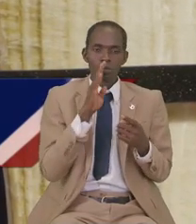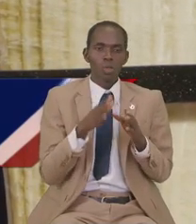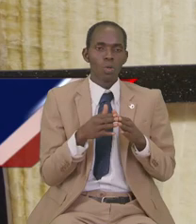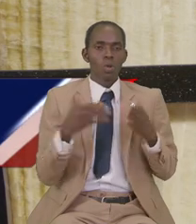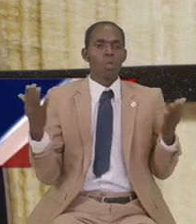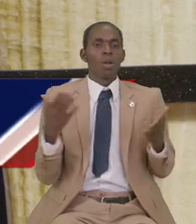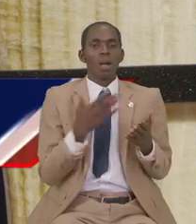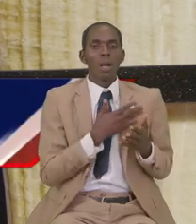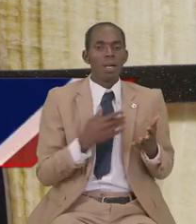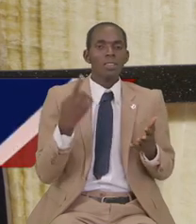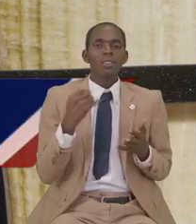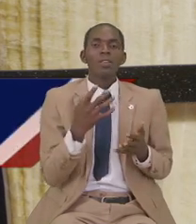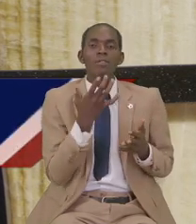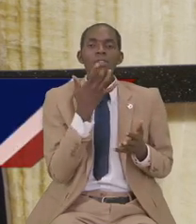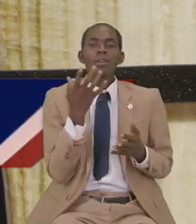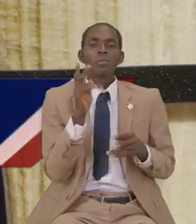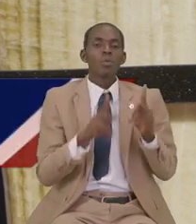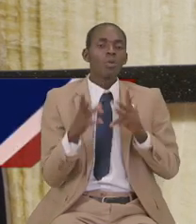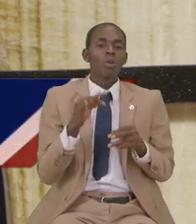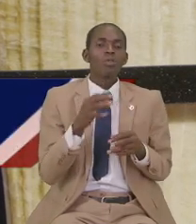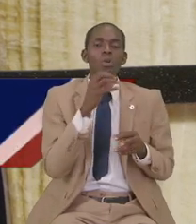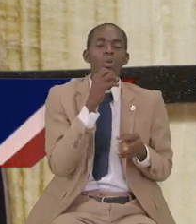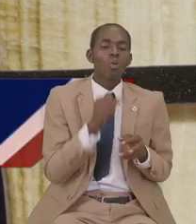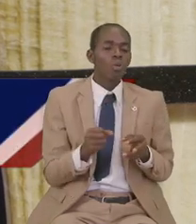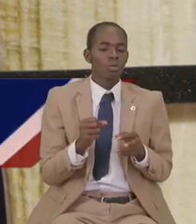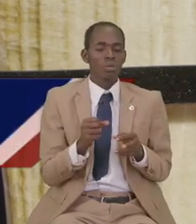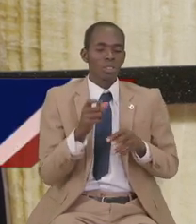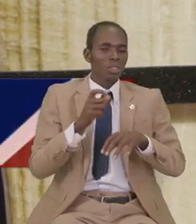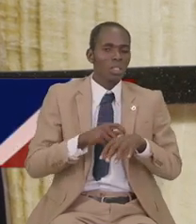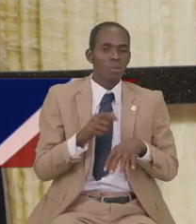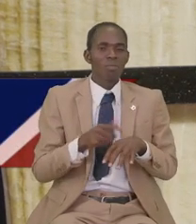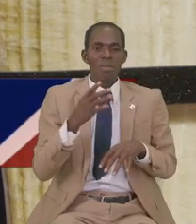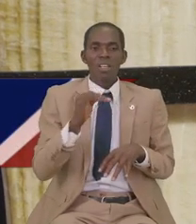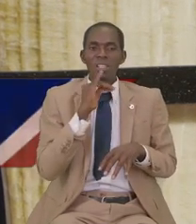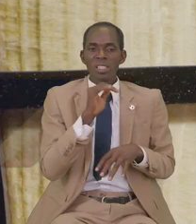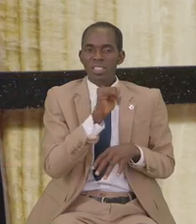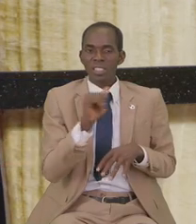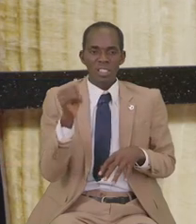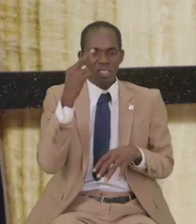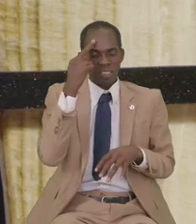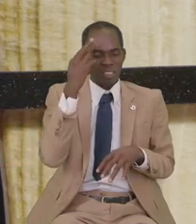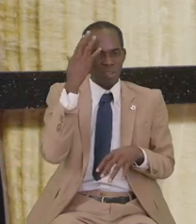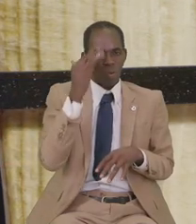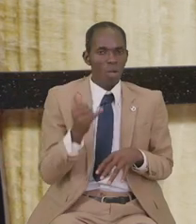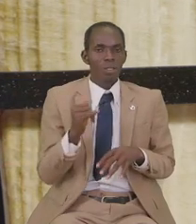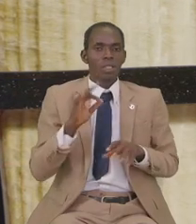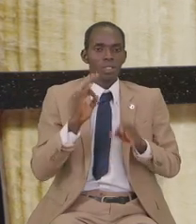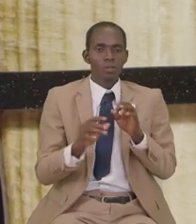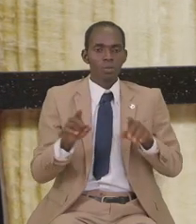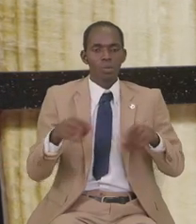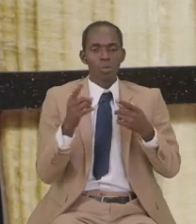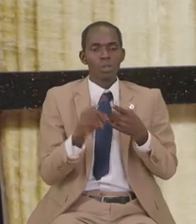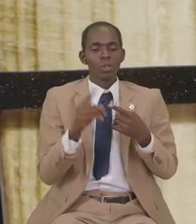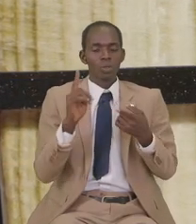the favorite people of God, and the peculiar treasure of God, there's a reason why they will go into captivity. It